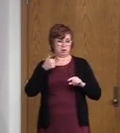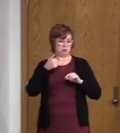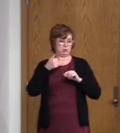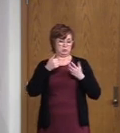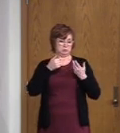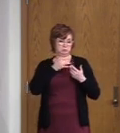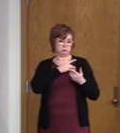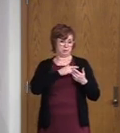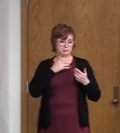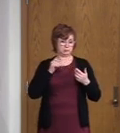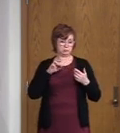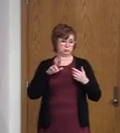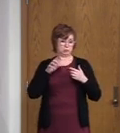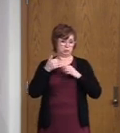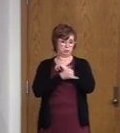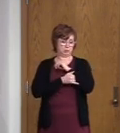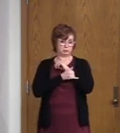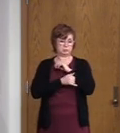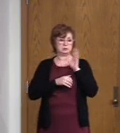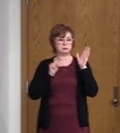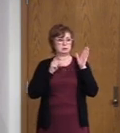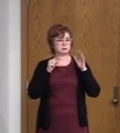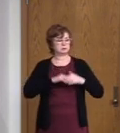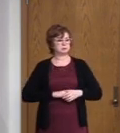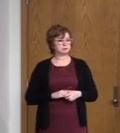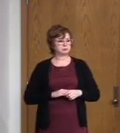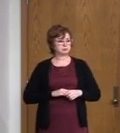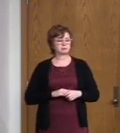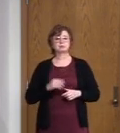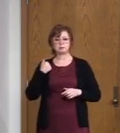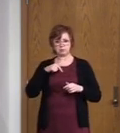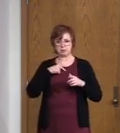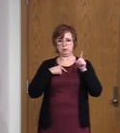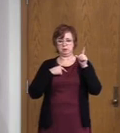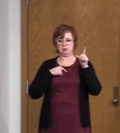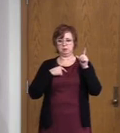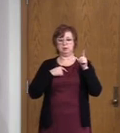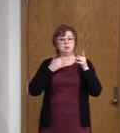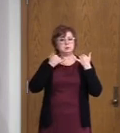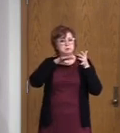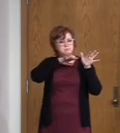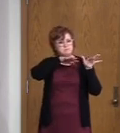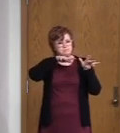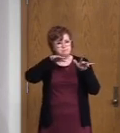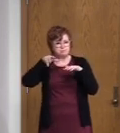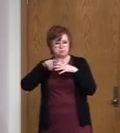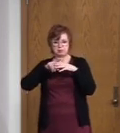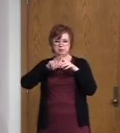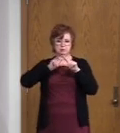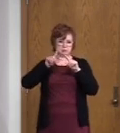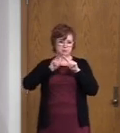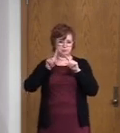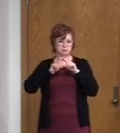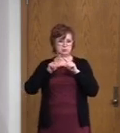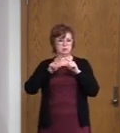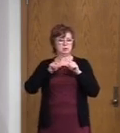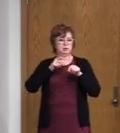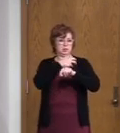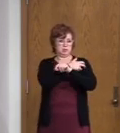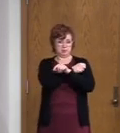Yeah, thanks, Scott. We are certainly looking to see what other countries are doing in terms of their immunization campaigns, be